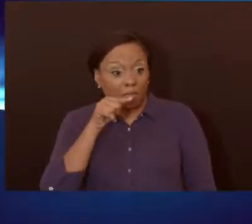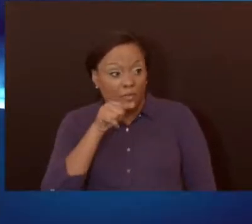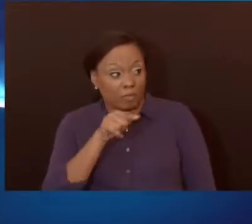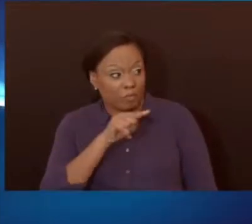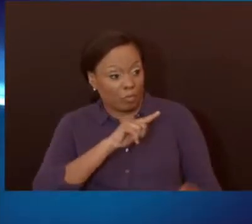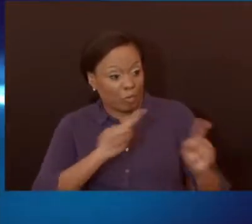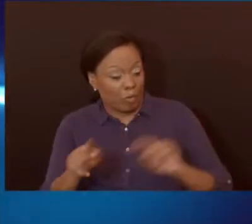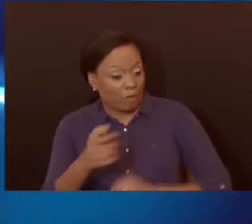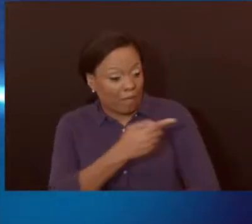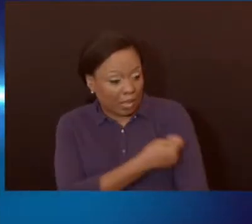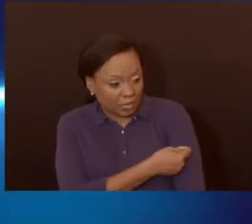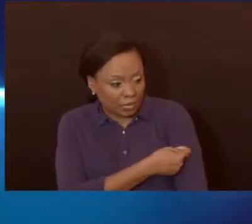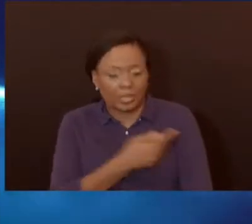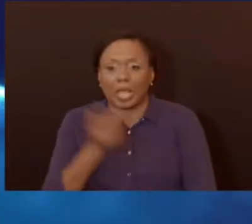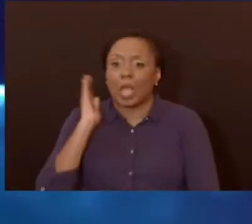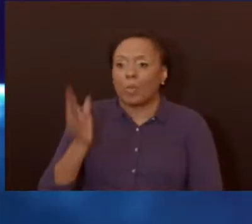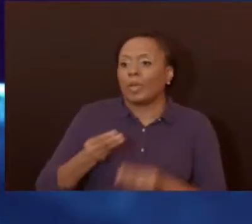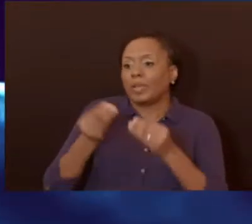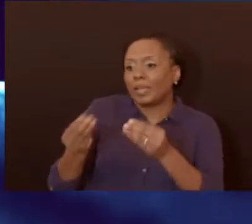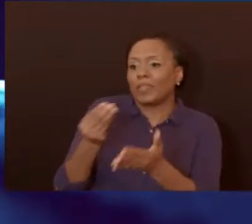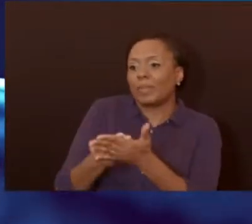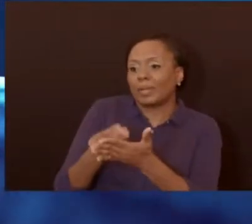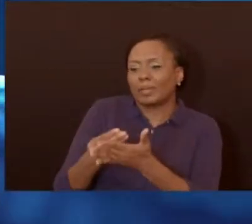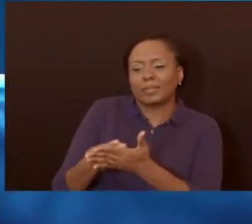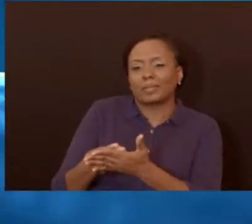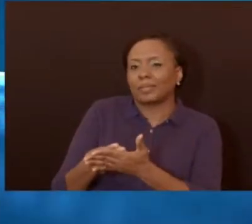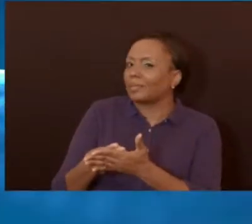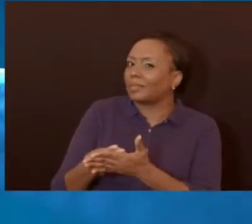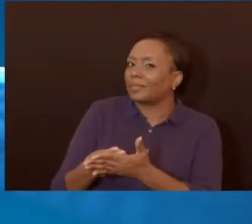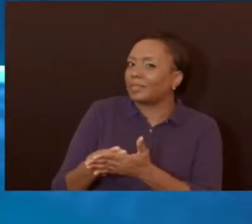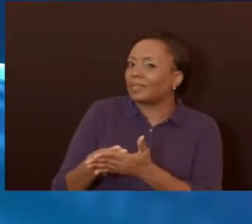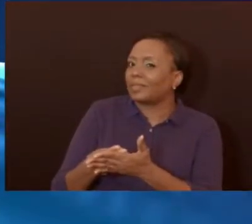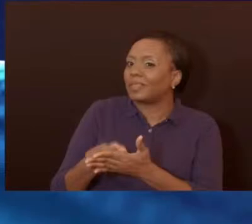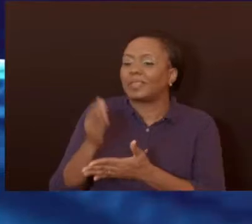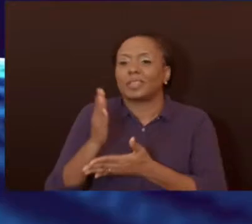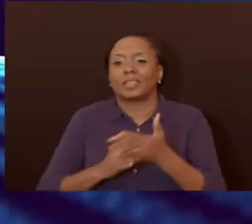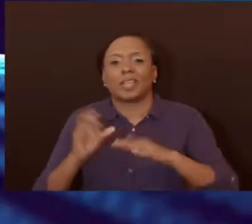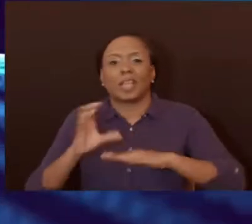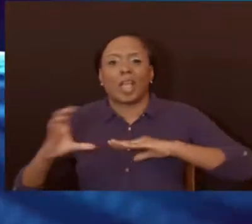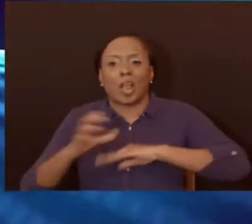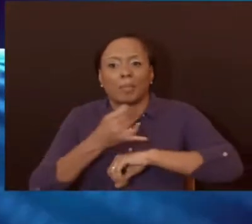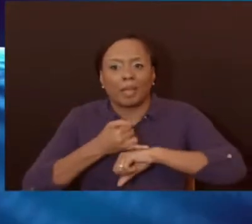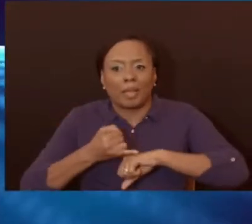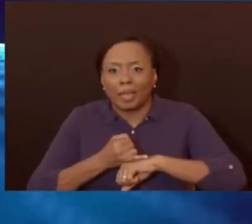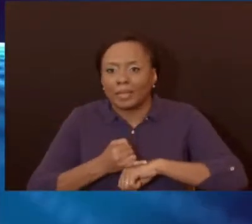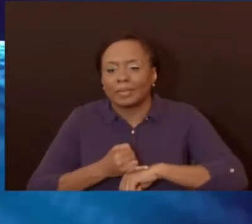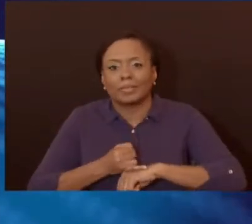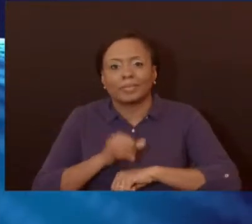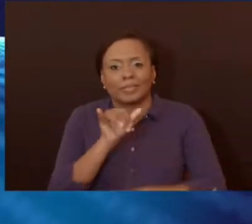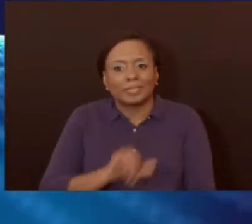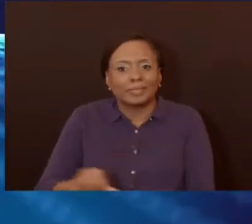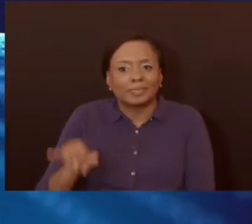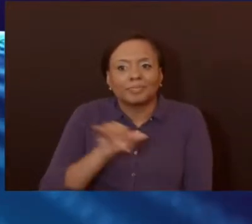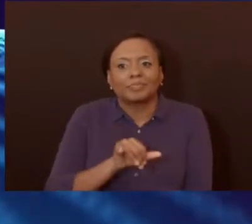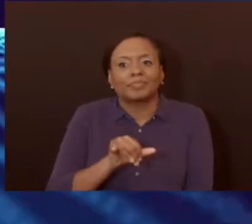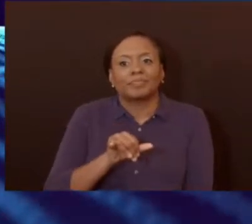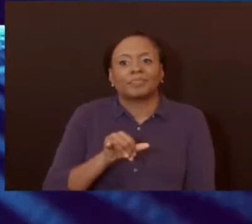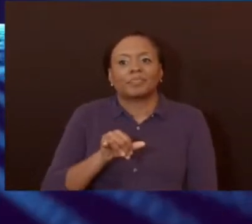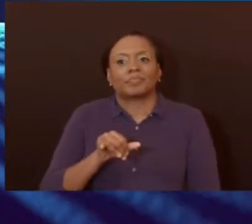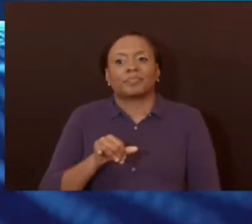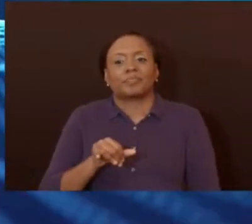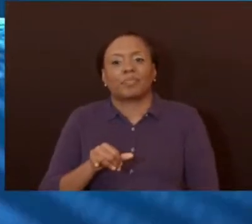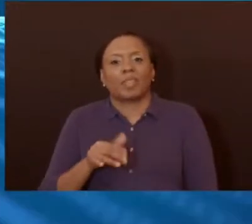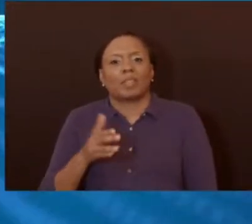money perhaps to get vaccinated. Some Caribbean countries, they've had land lotteries. I've seen one with actual money